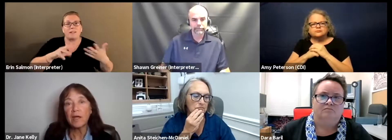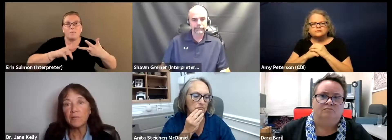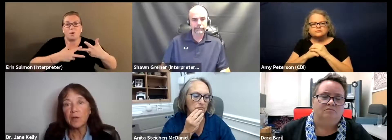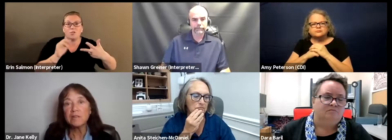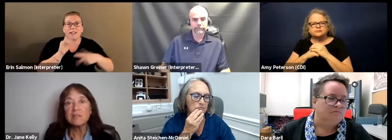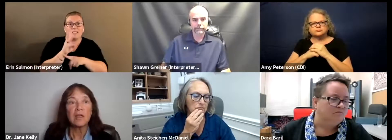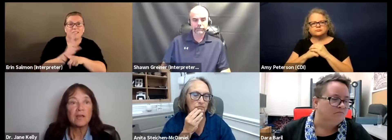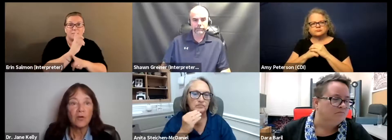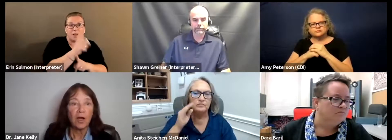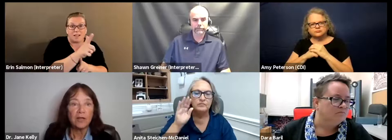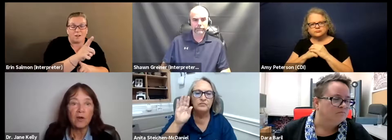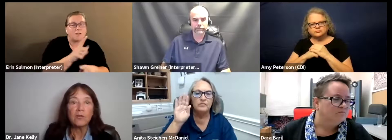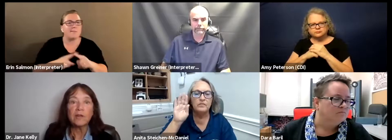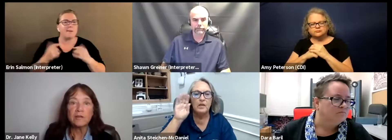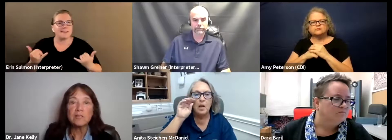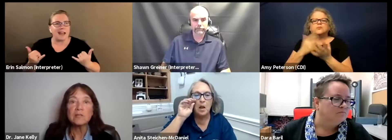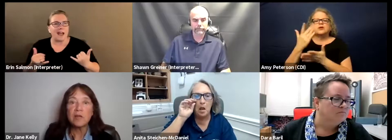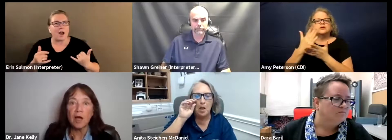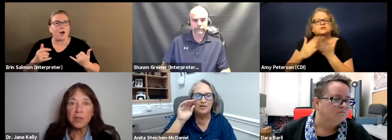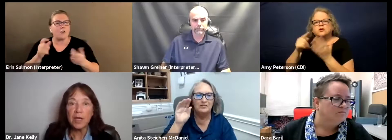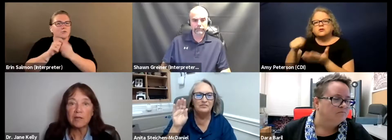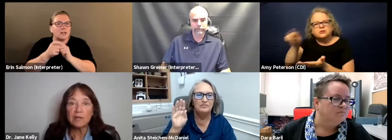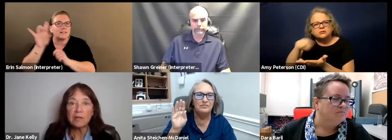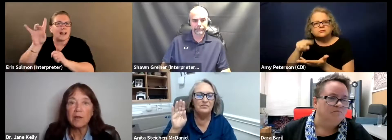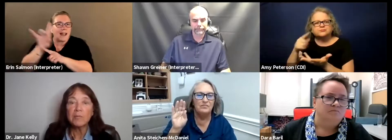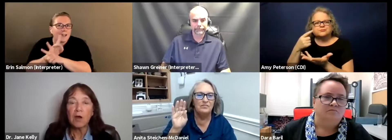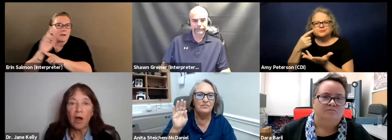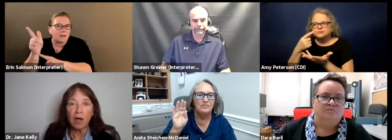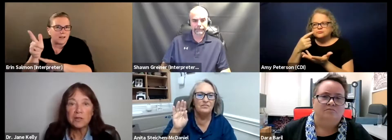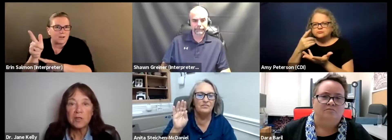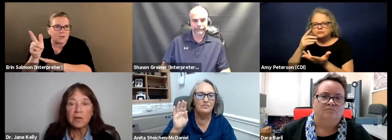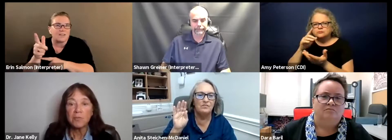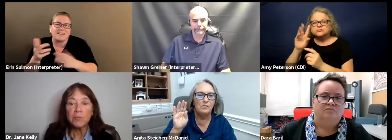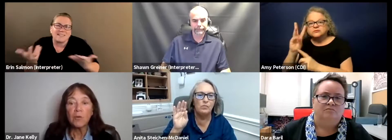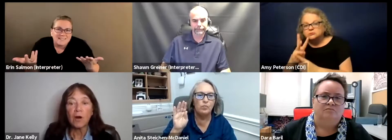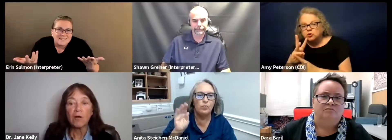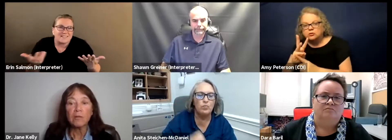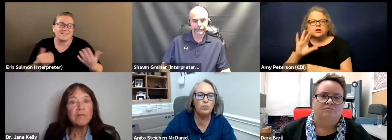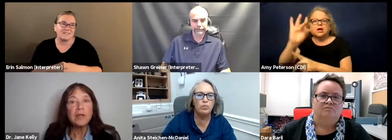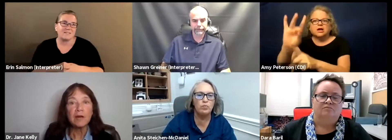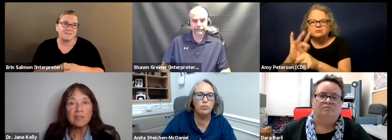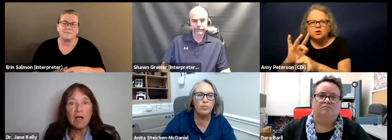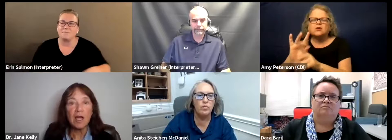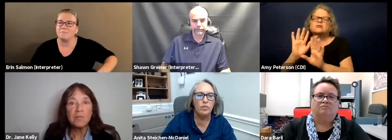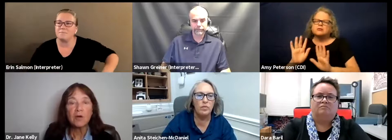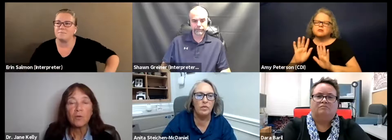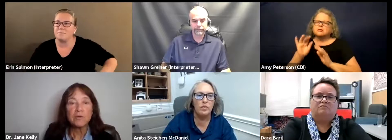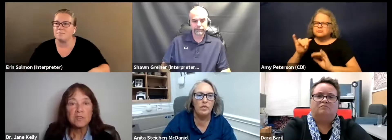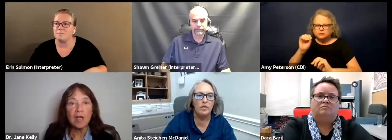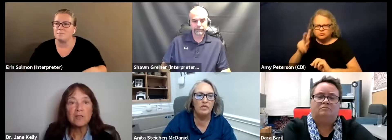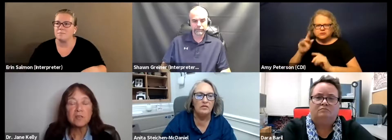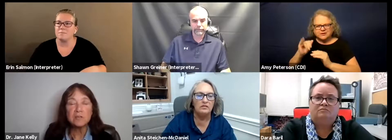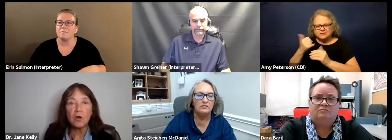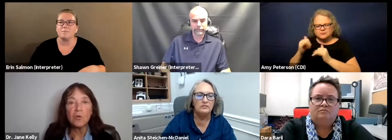like 8 months. You know, I know that this is complicated because People are living at a time where